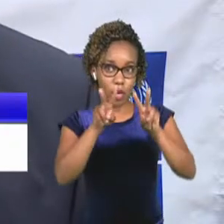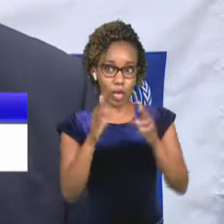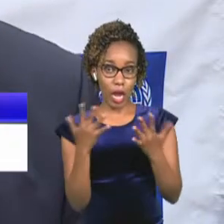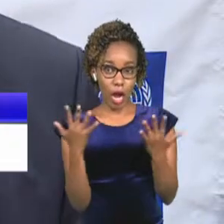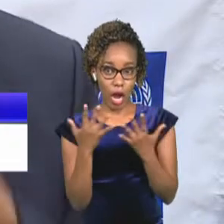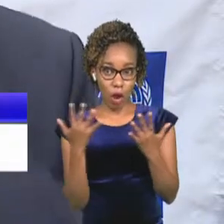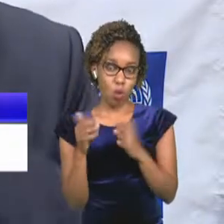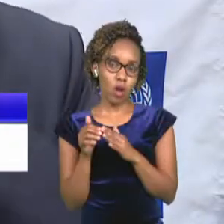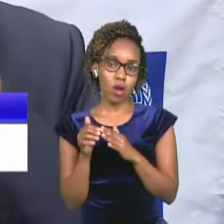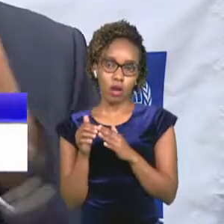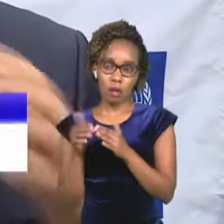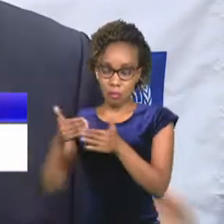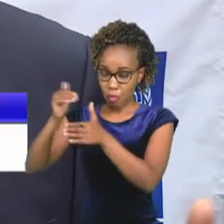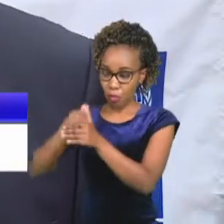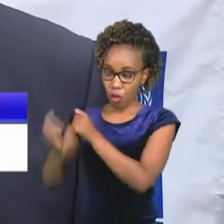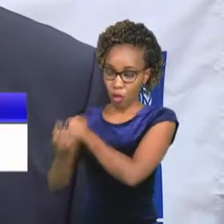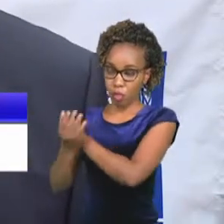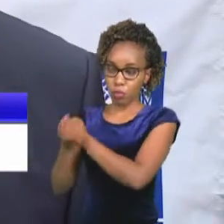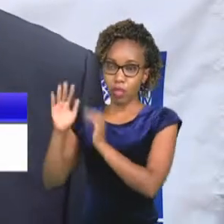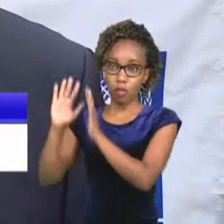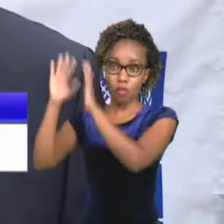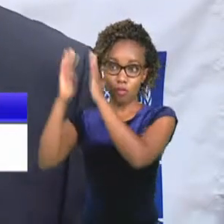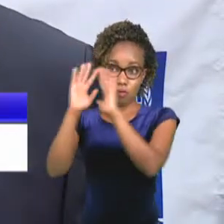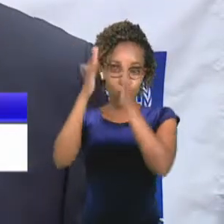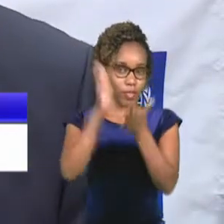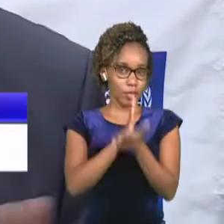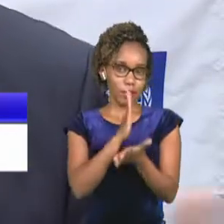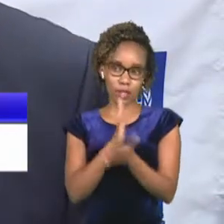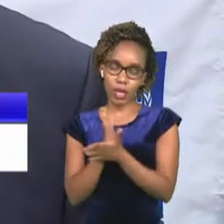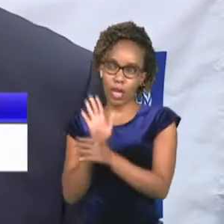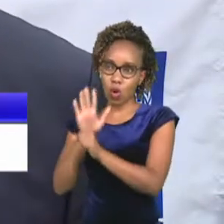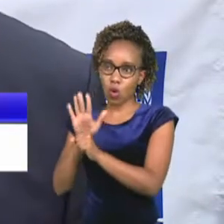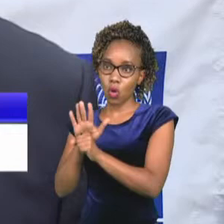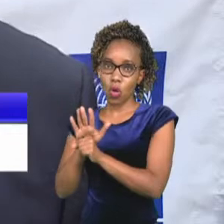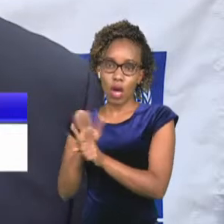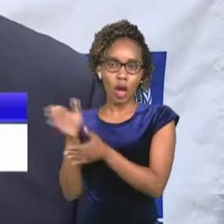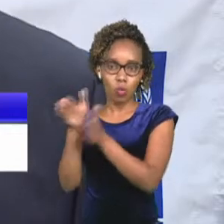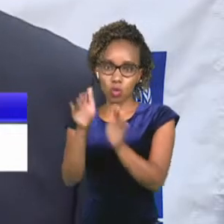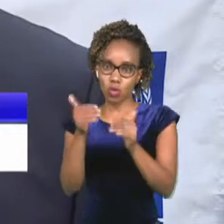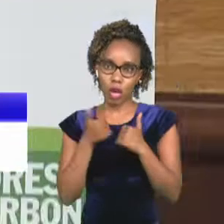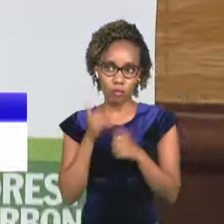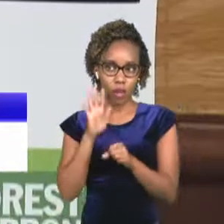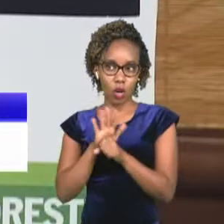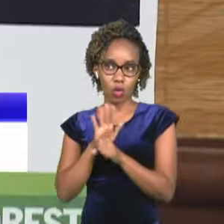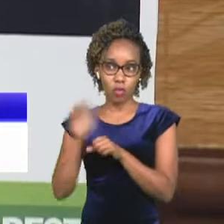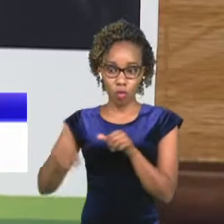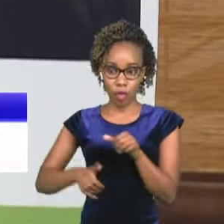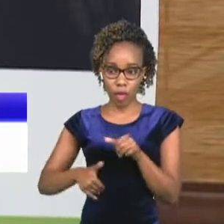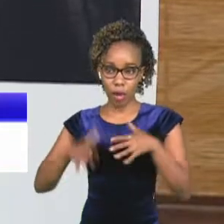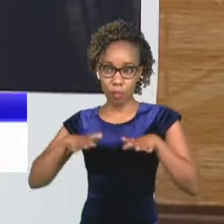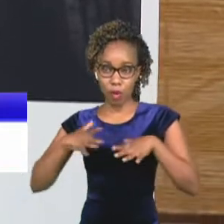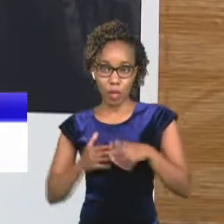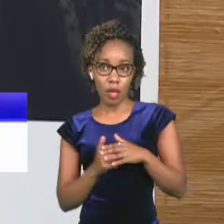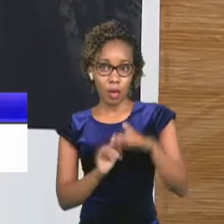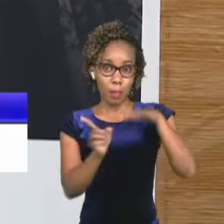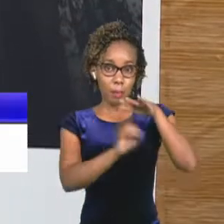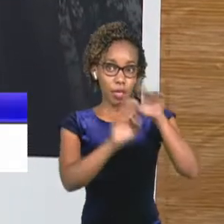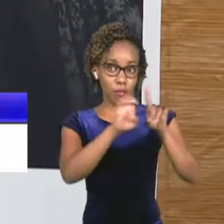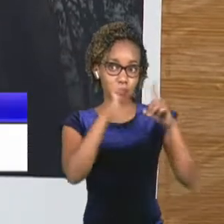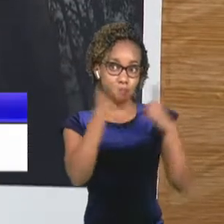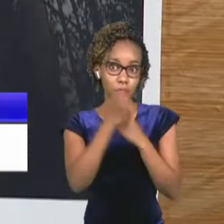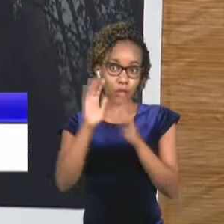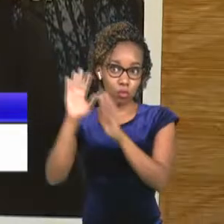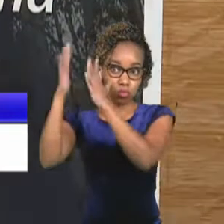was saying, in this forestry sector is huge, and I see a lot of opportunities for youth. The Ministry of Environment and